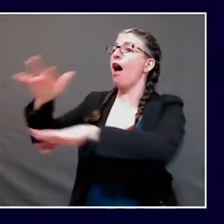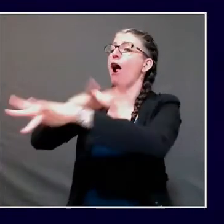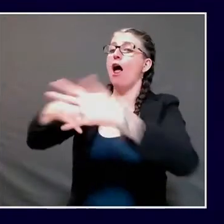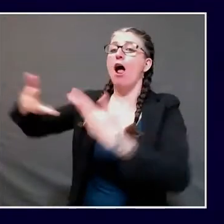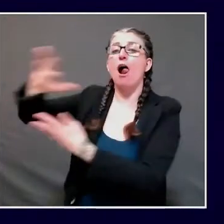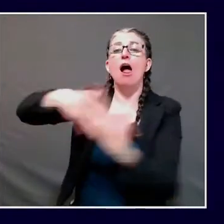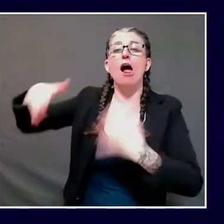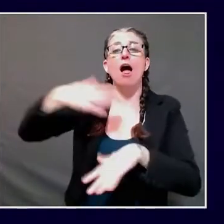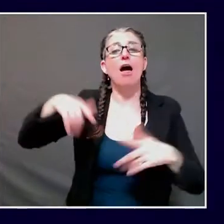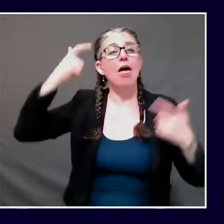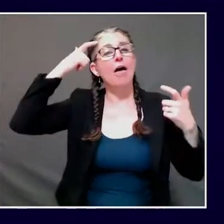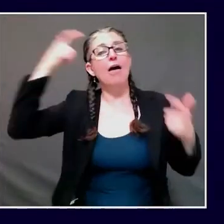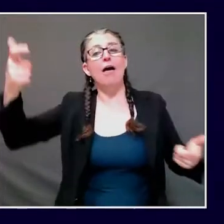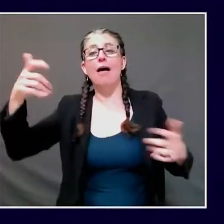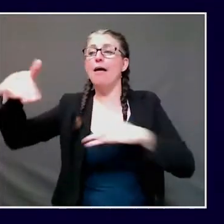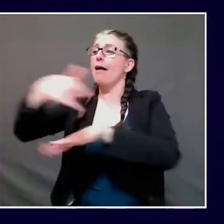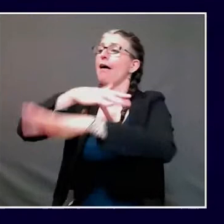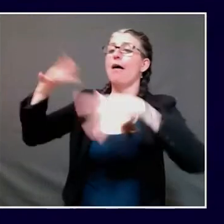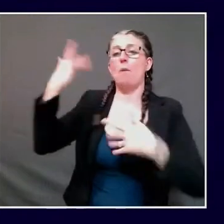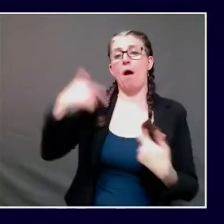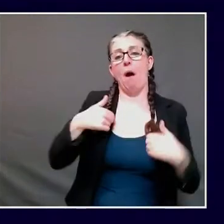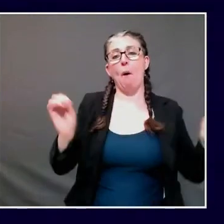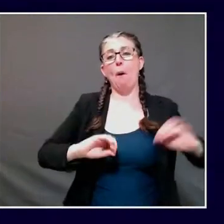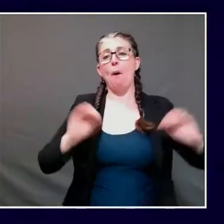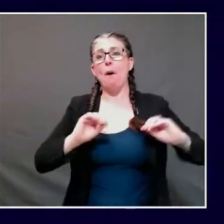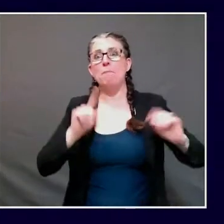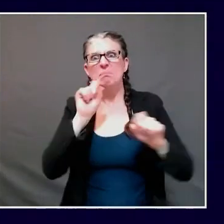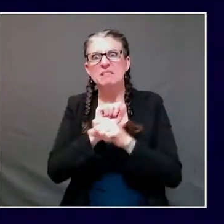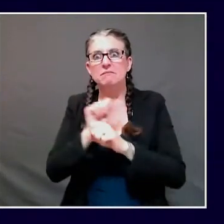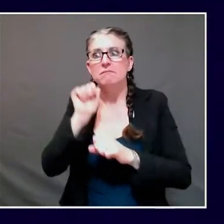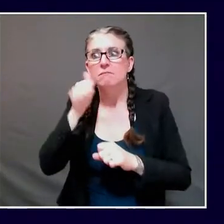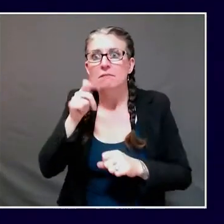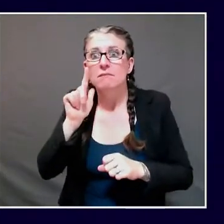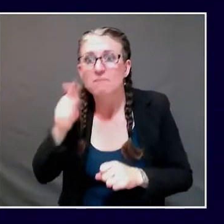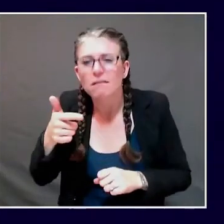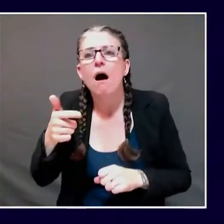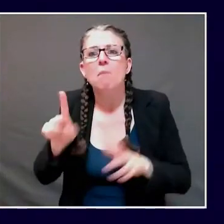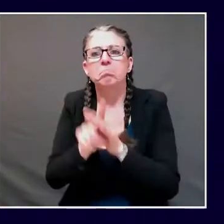that's creating this dynamic? So Eric, I'm concerned about that.